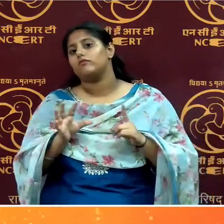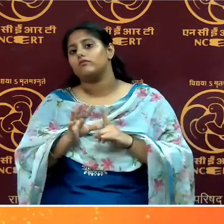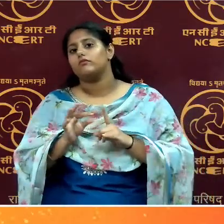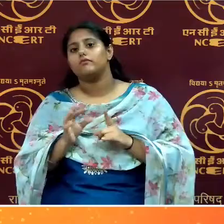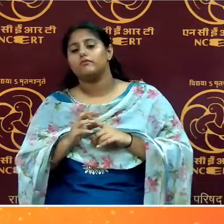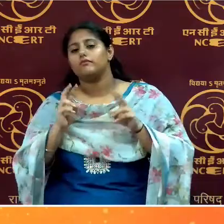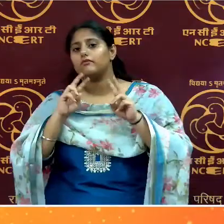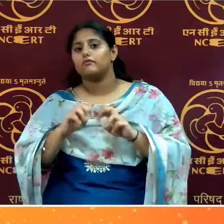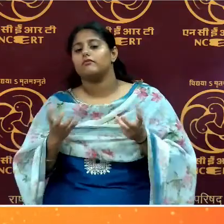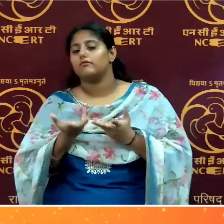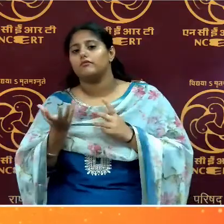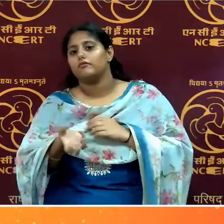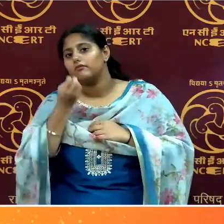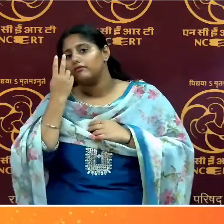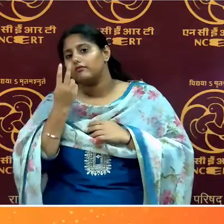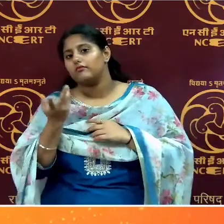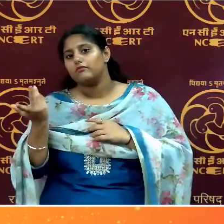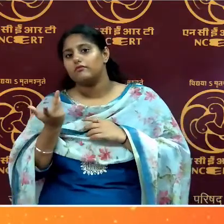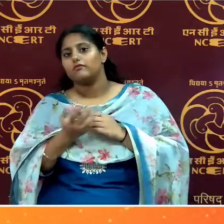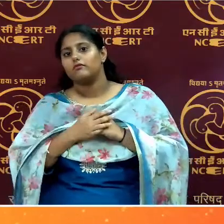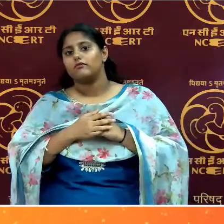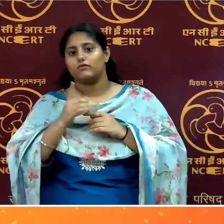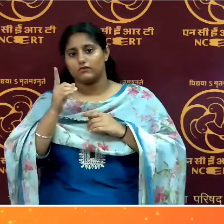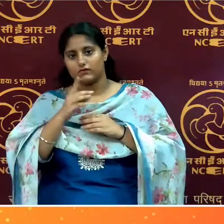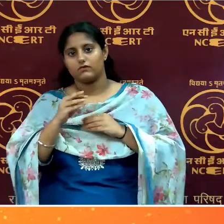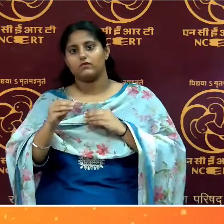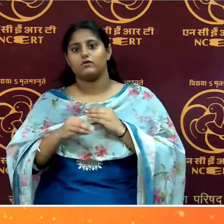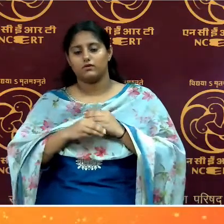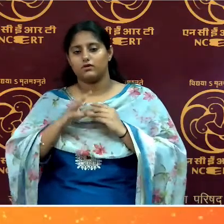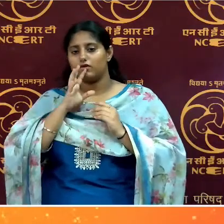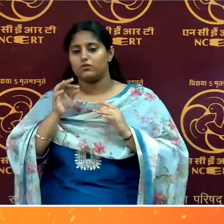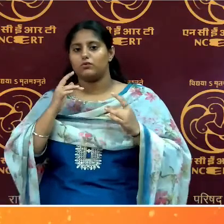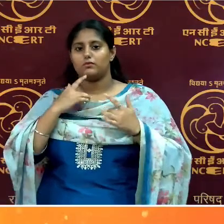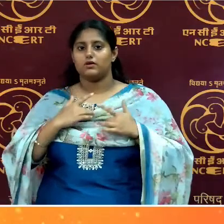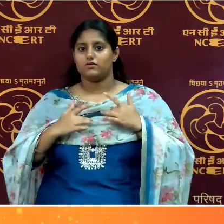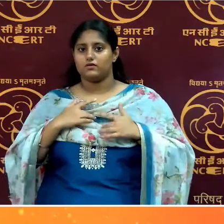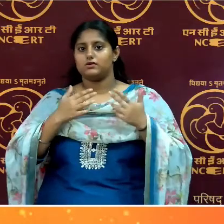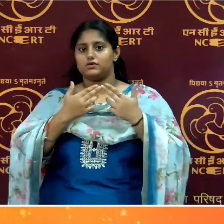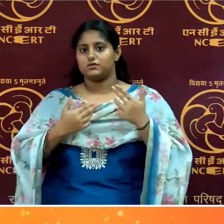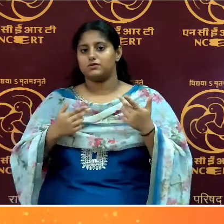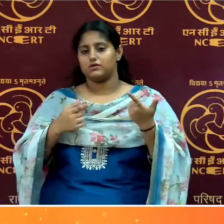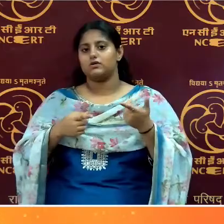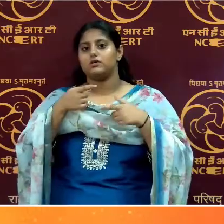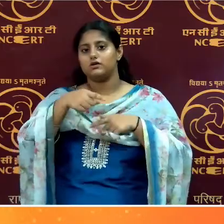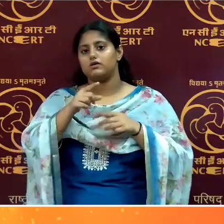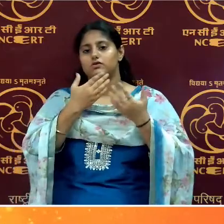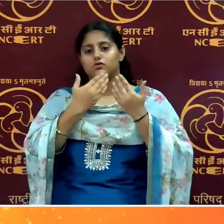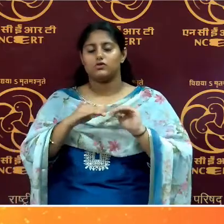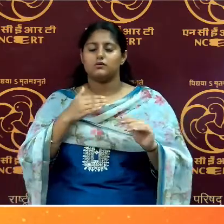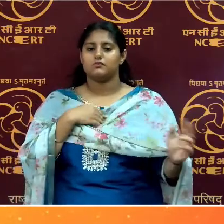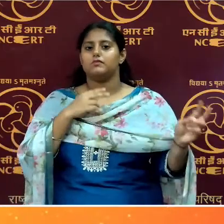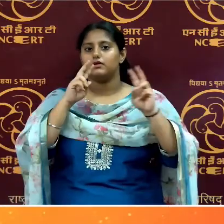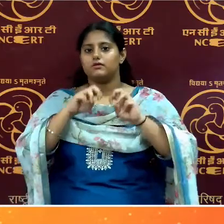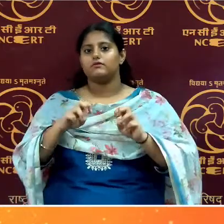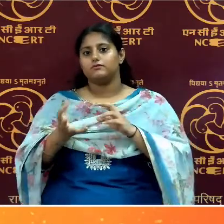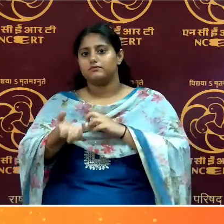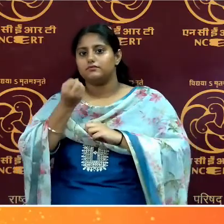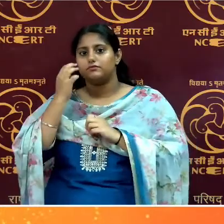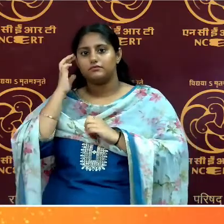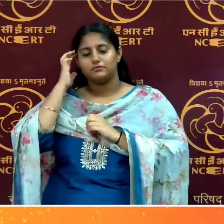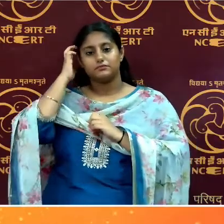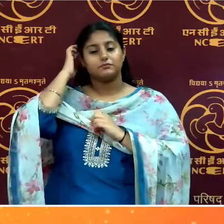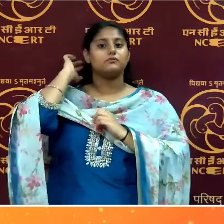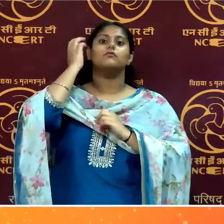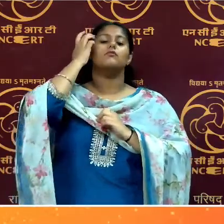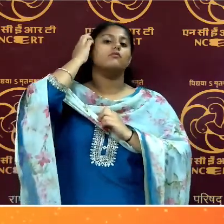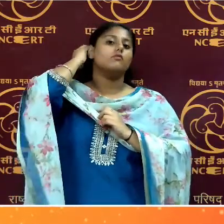out, right? So, that's a very interesting story. Children should go and find the story, because we all study about Archimedes'